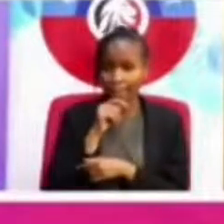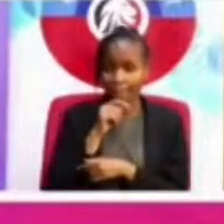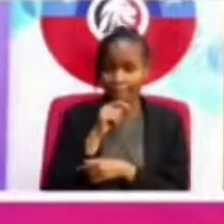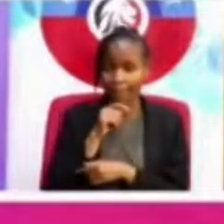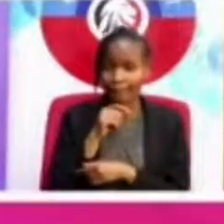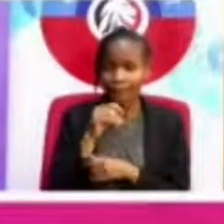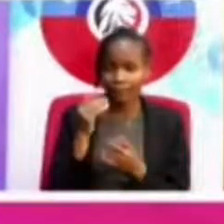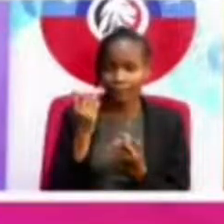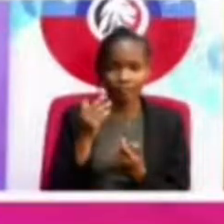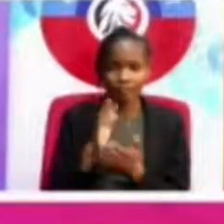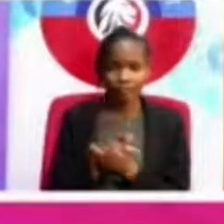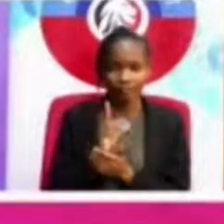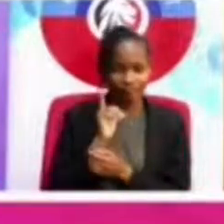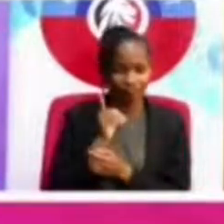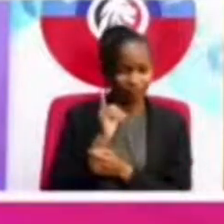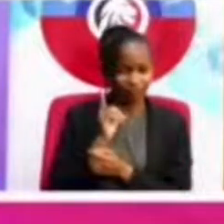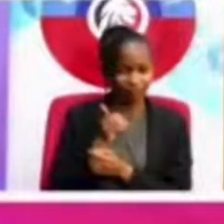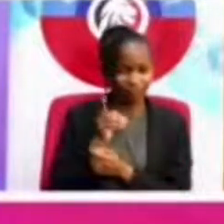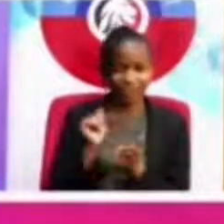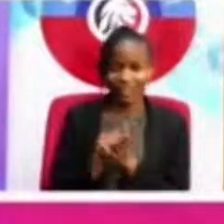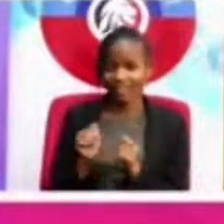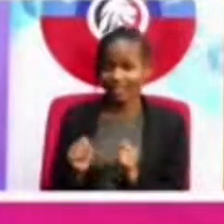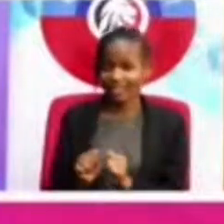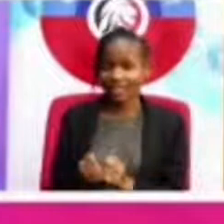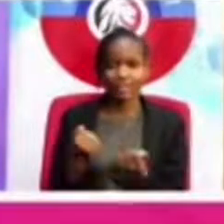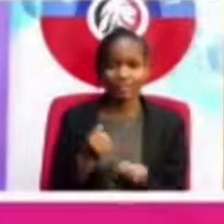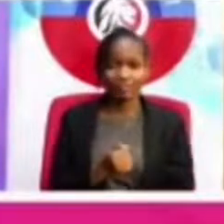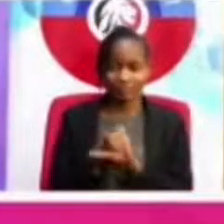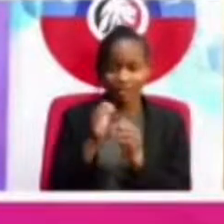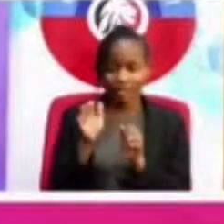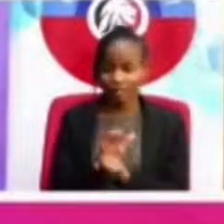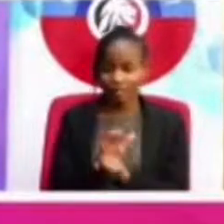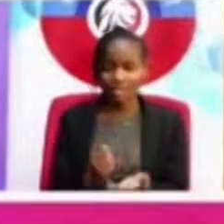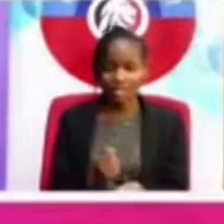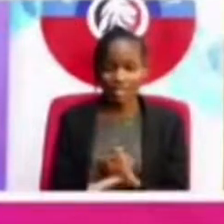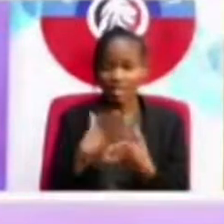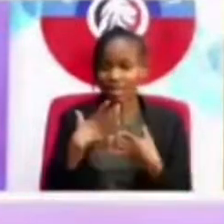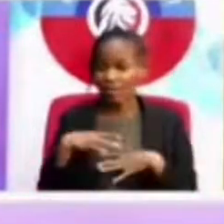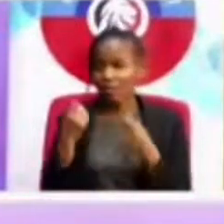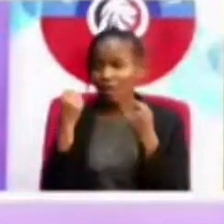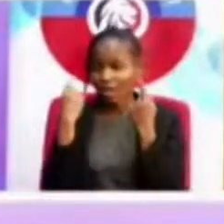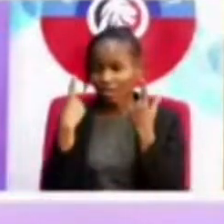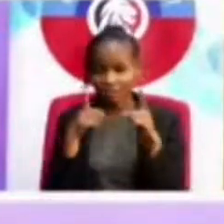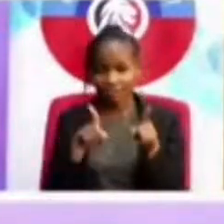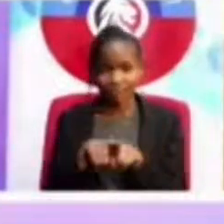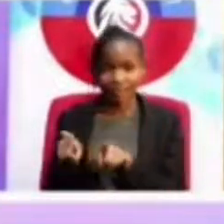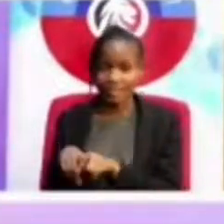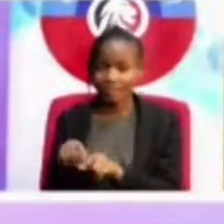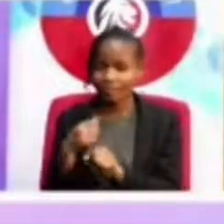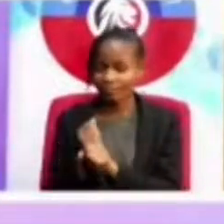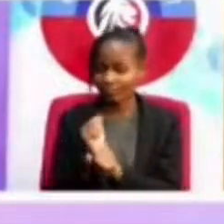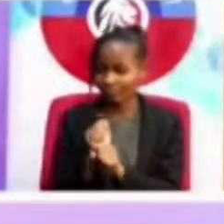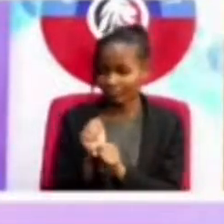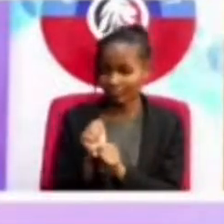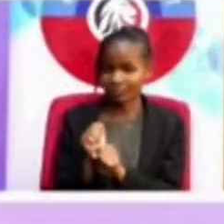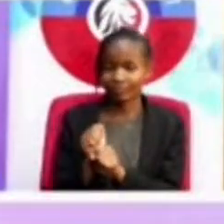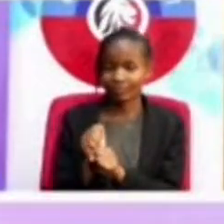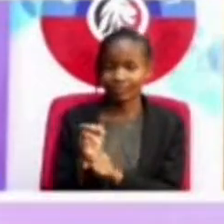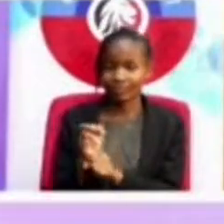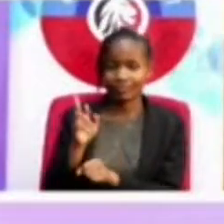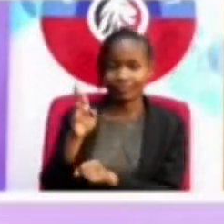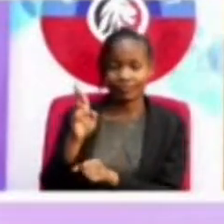So those have been very helpful in terms of just helping people understand and making, the Revenue Authority